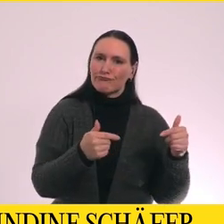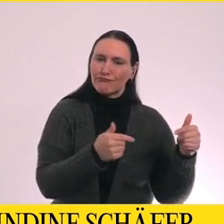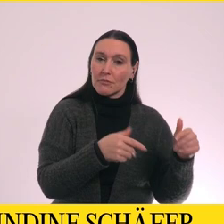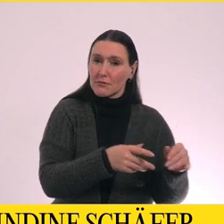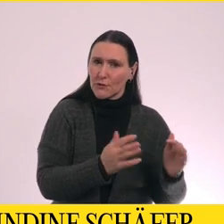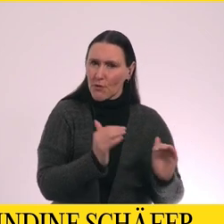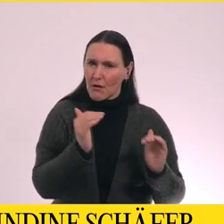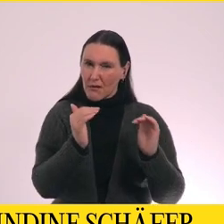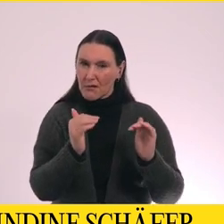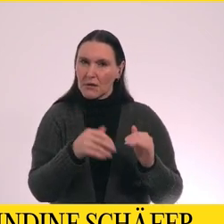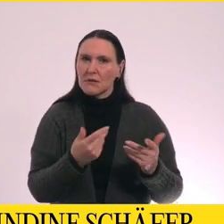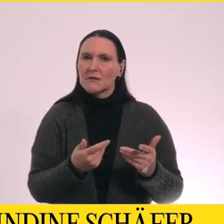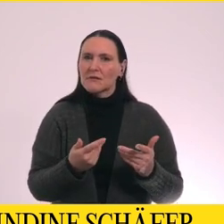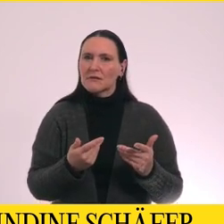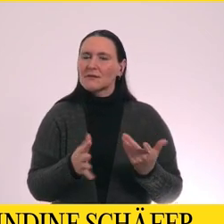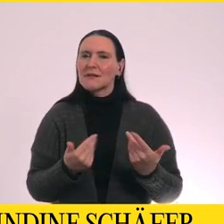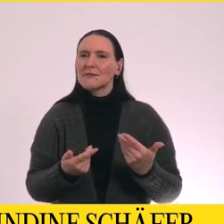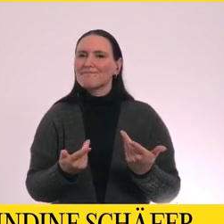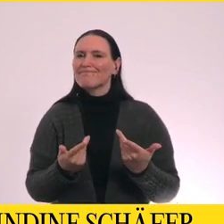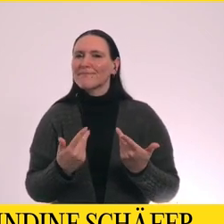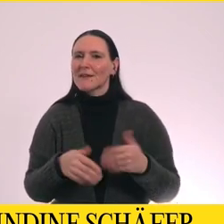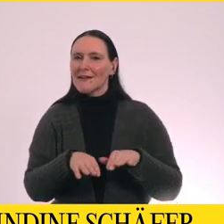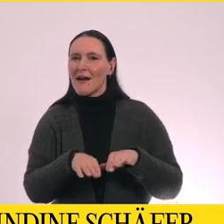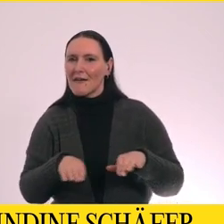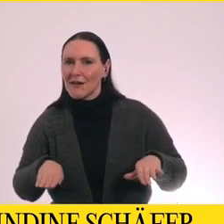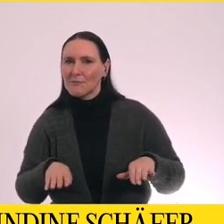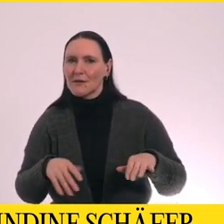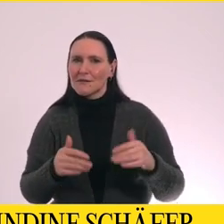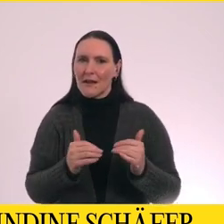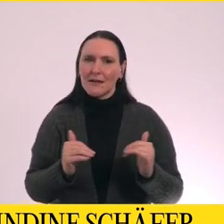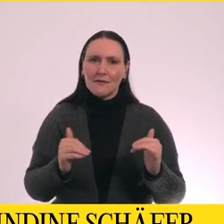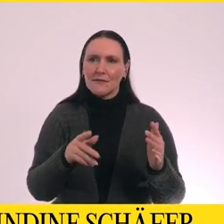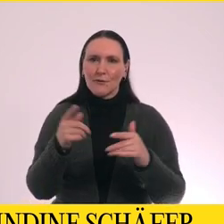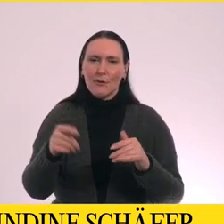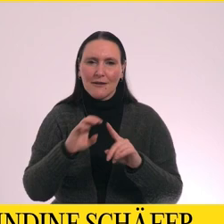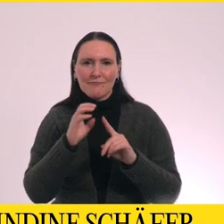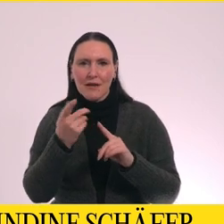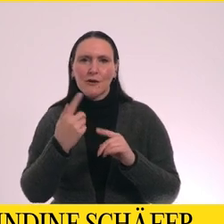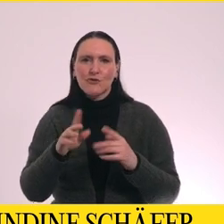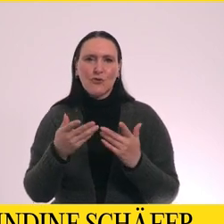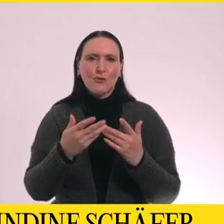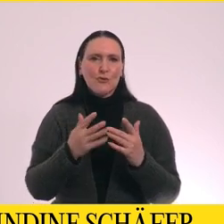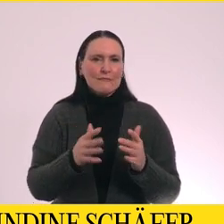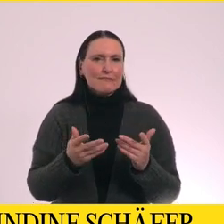on fundamental levels of prejudice and discrimination.